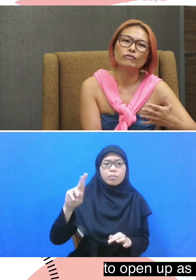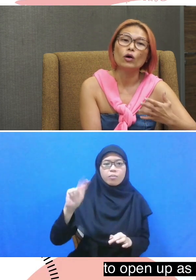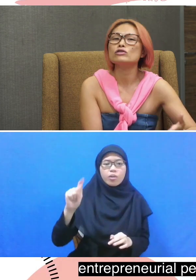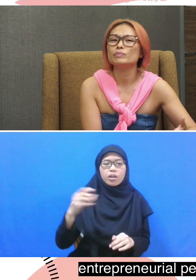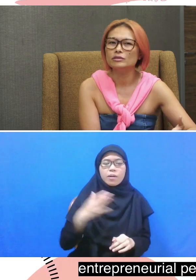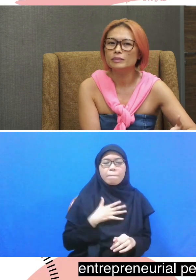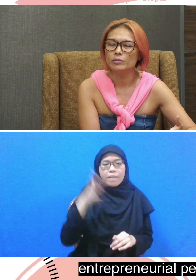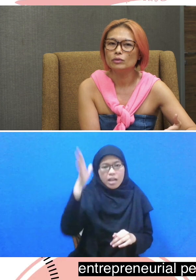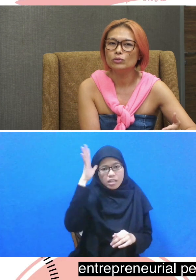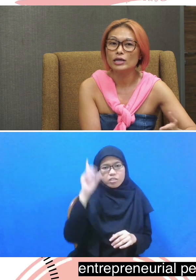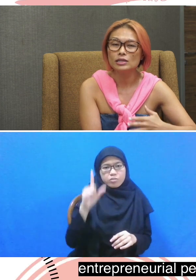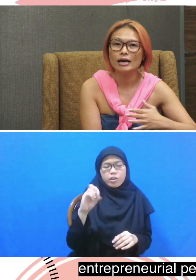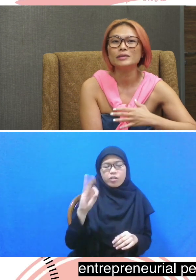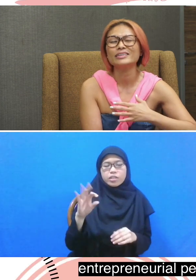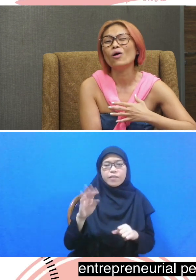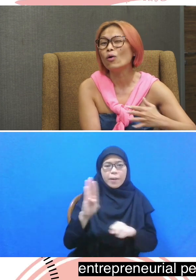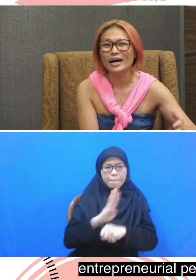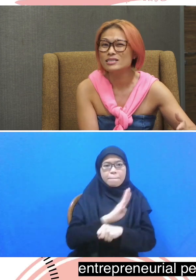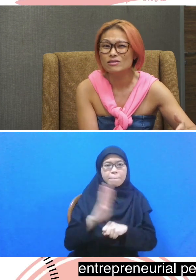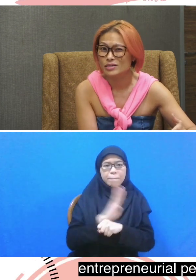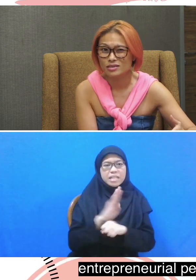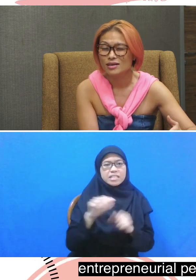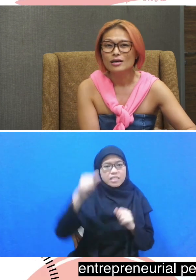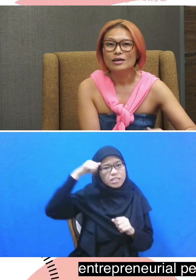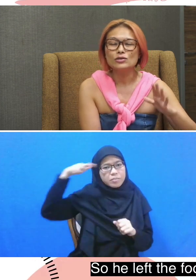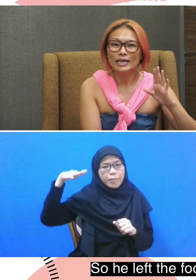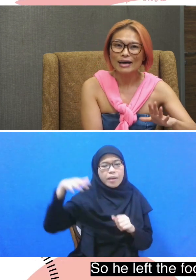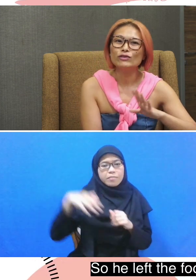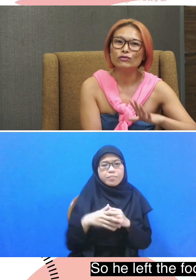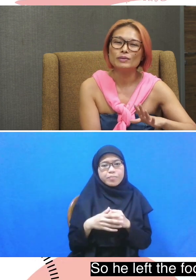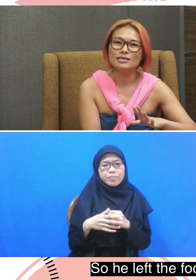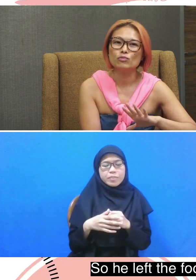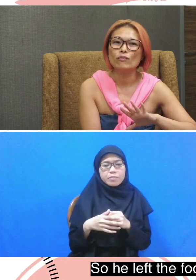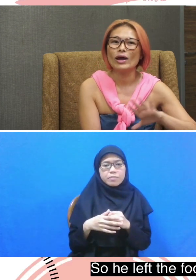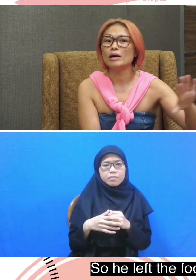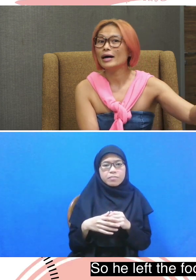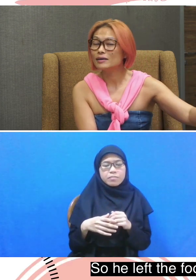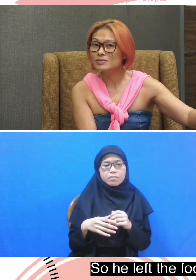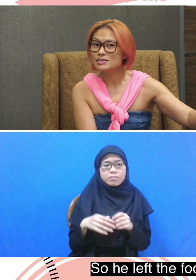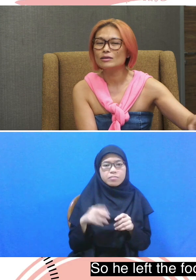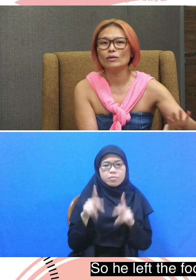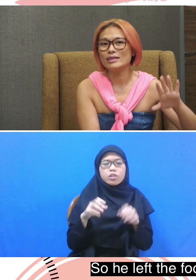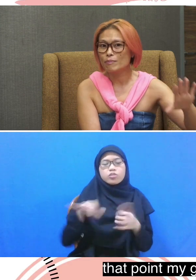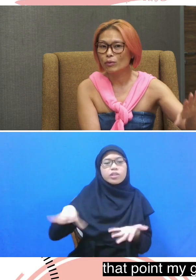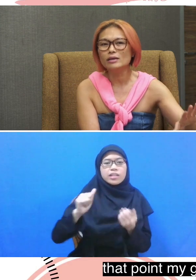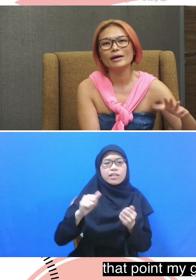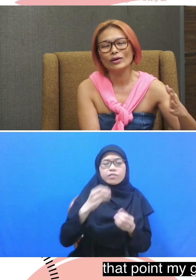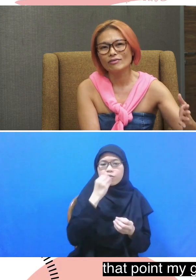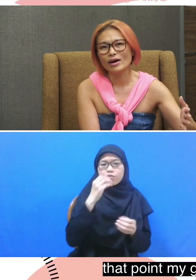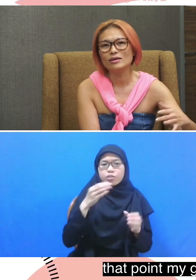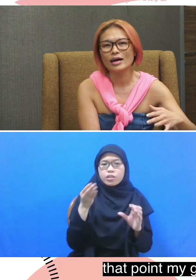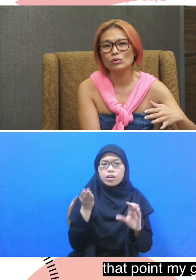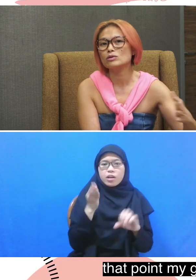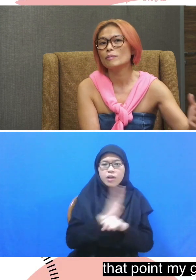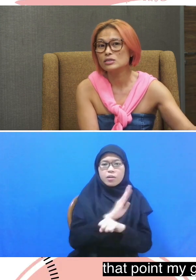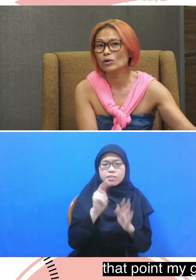of the entrepreneurial people who actually dabbled in all kinds of business. So he left the food business to be ran by my uncles. You know, at that point, my